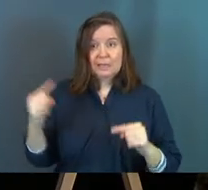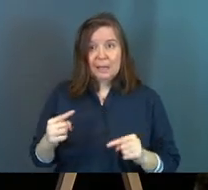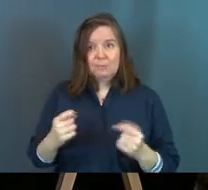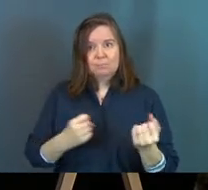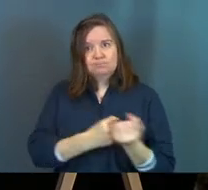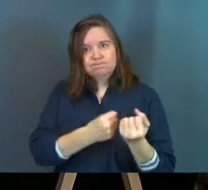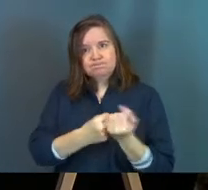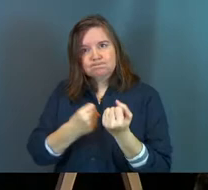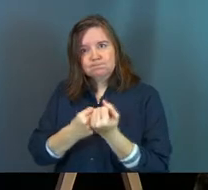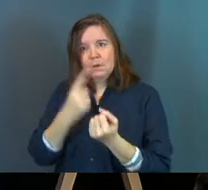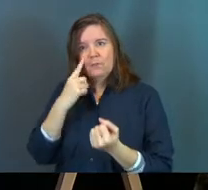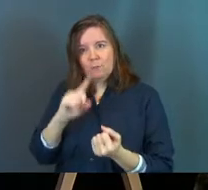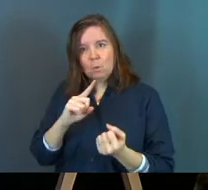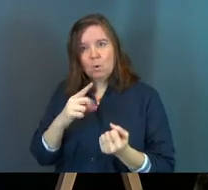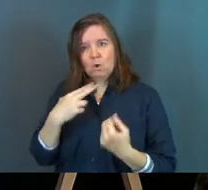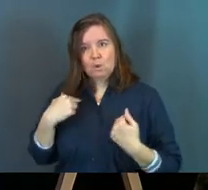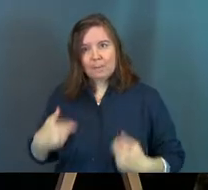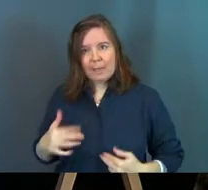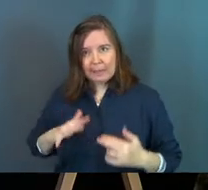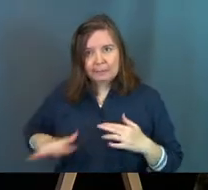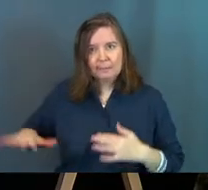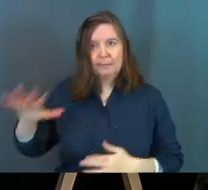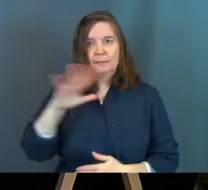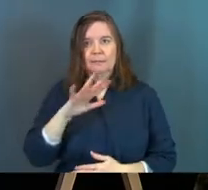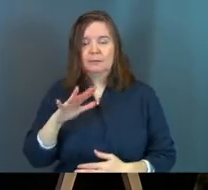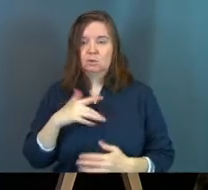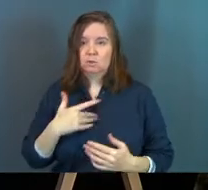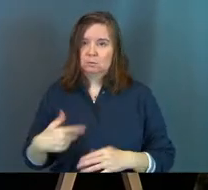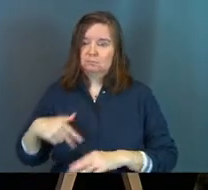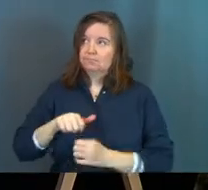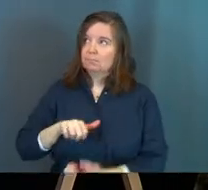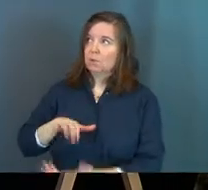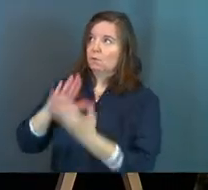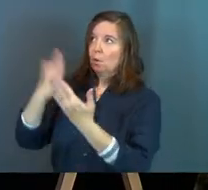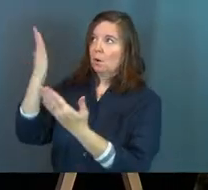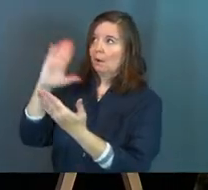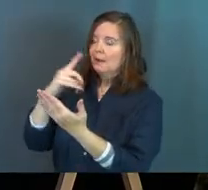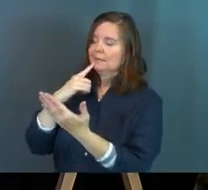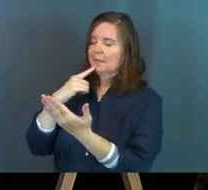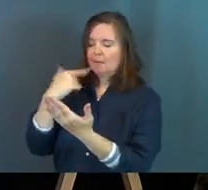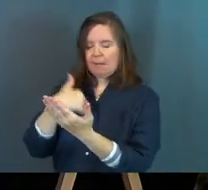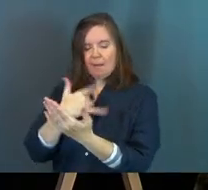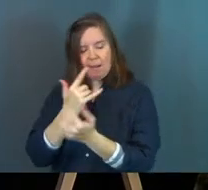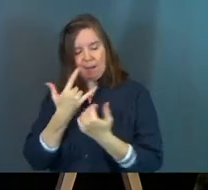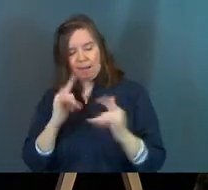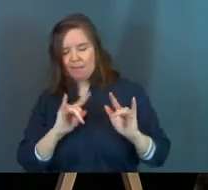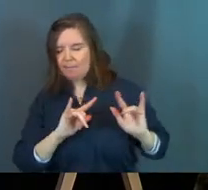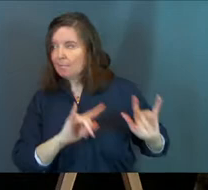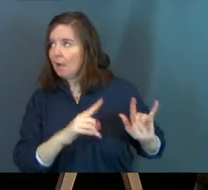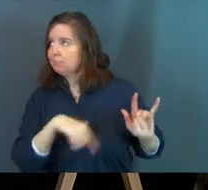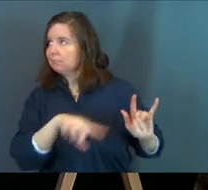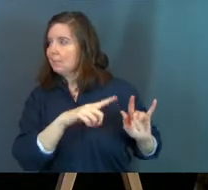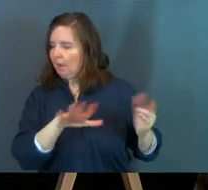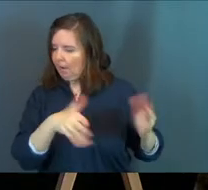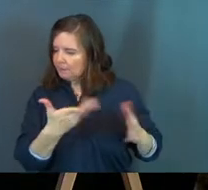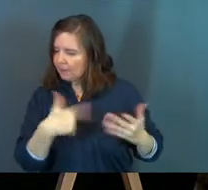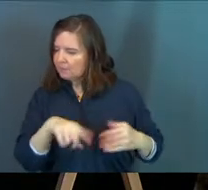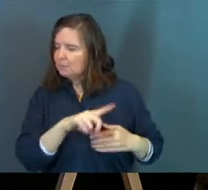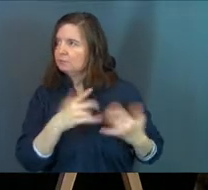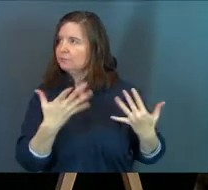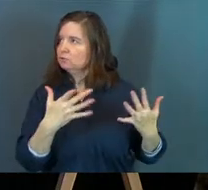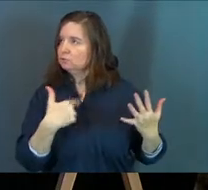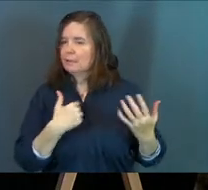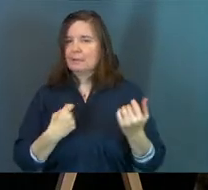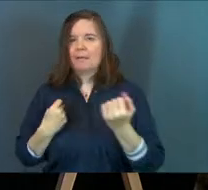to advocate for humanity. Jesus came to stand before God the Father and say, I love these people. I've died for these people.